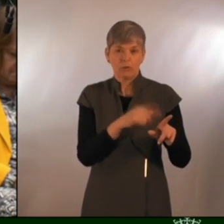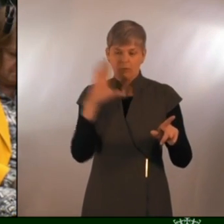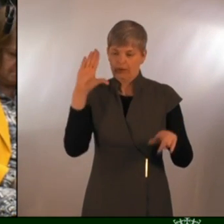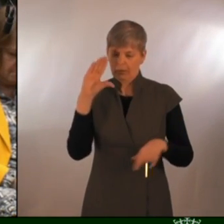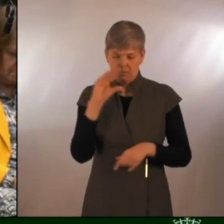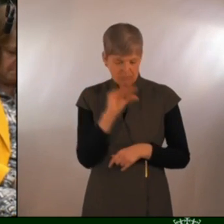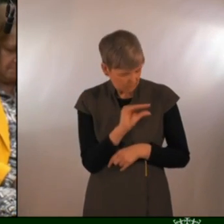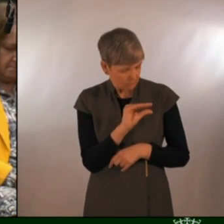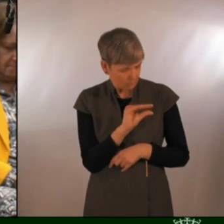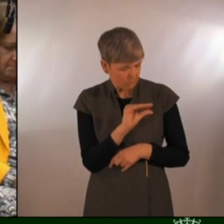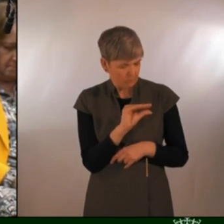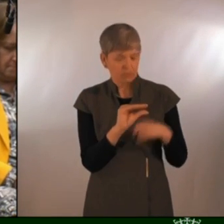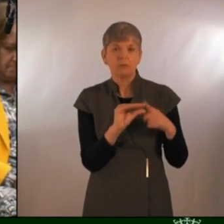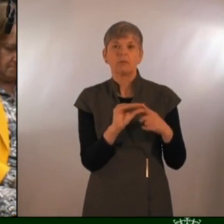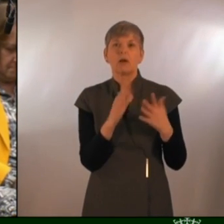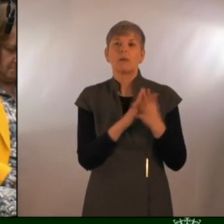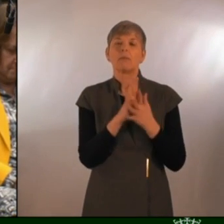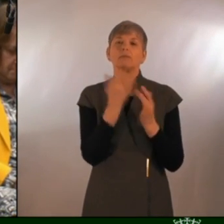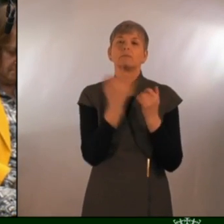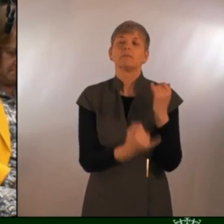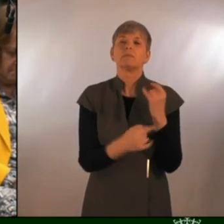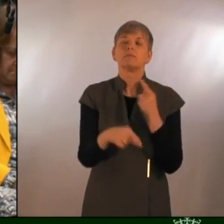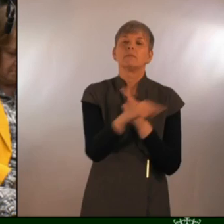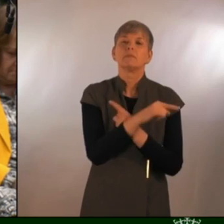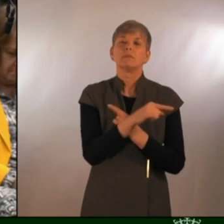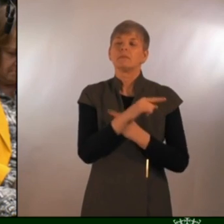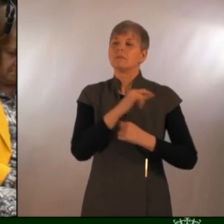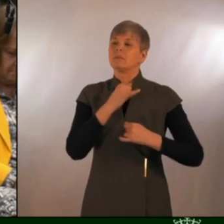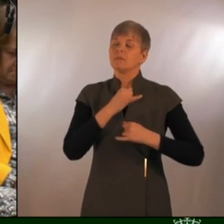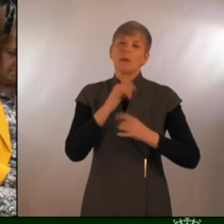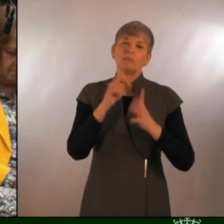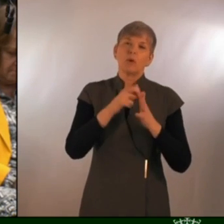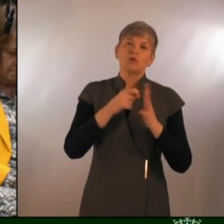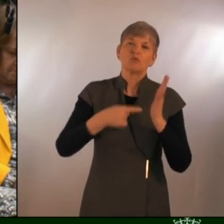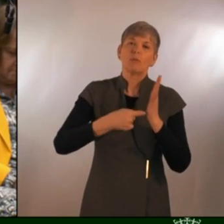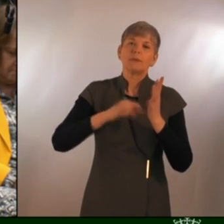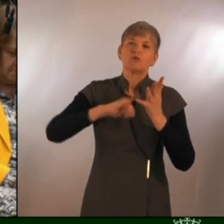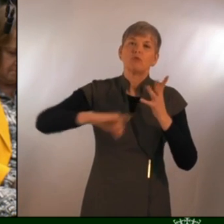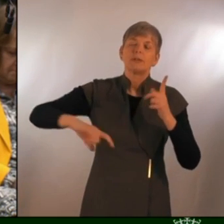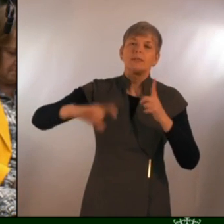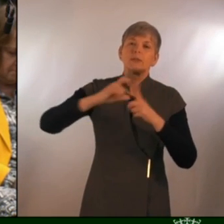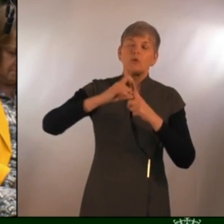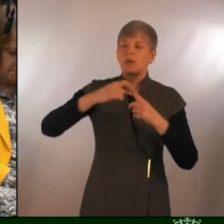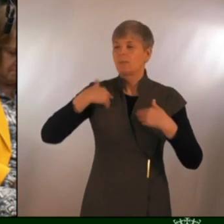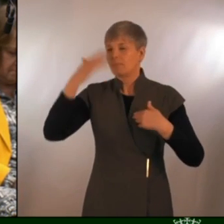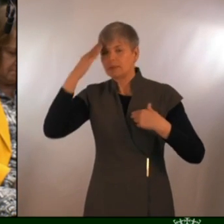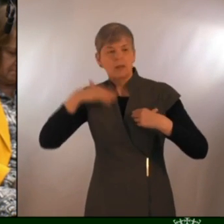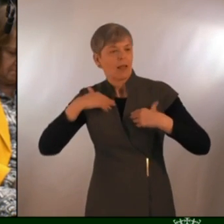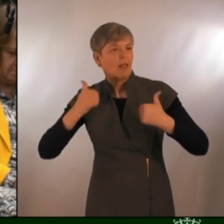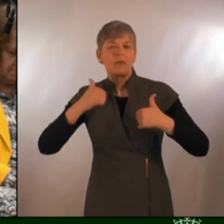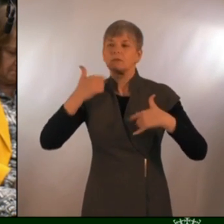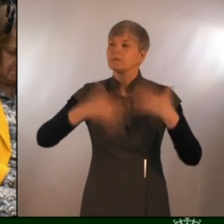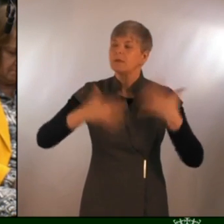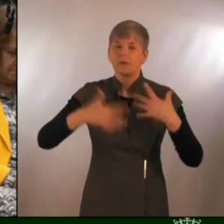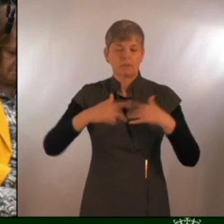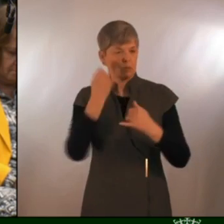a renowned mental health charity serving veterans suffering from post-traumatic stress disorder. It has